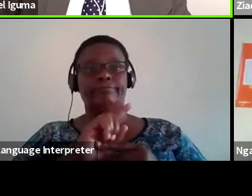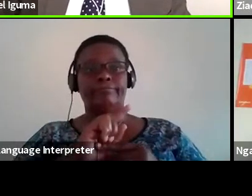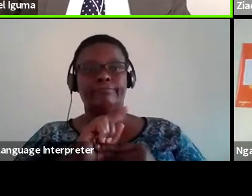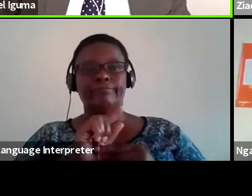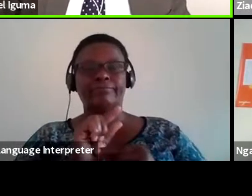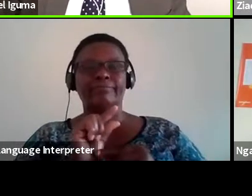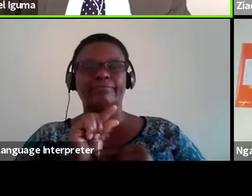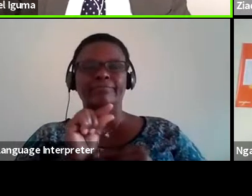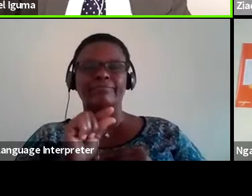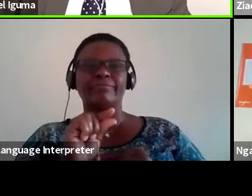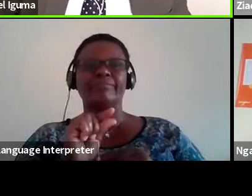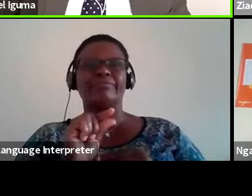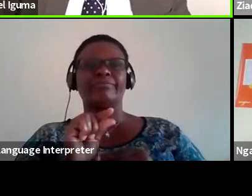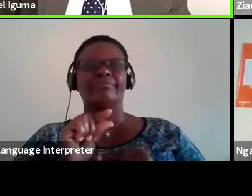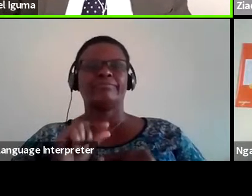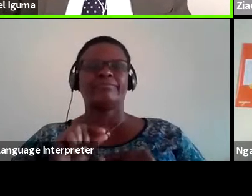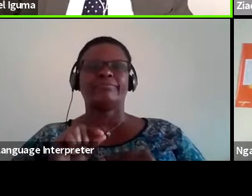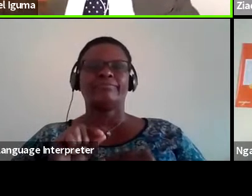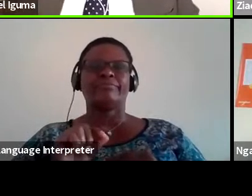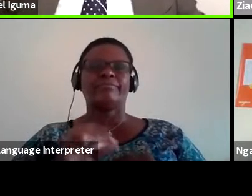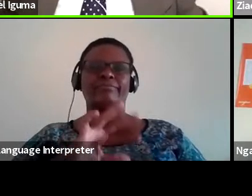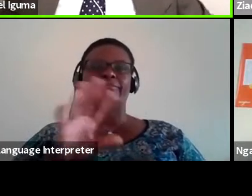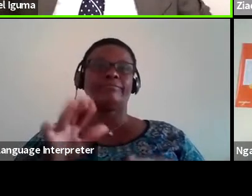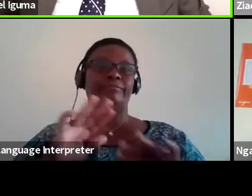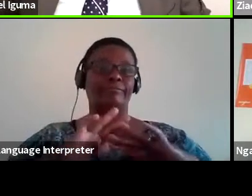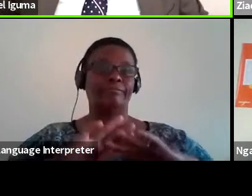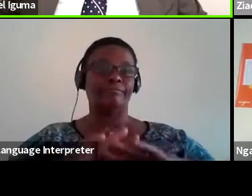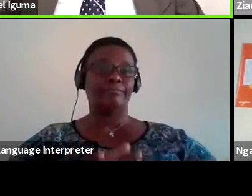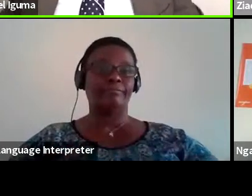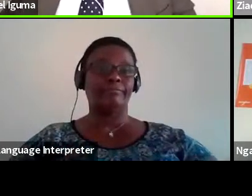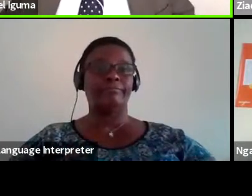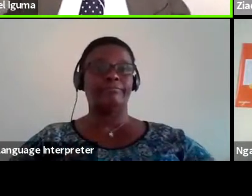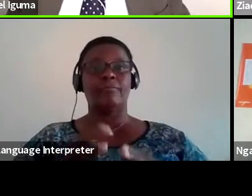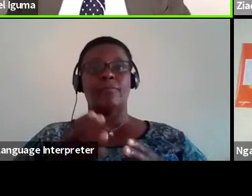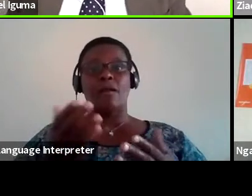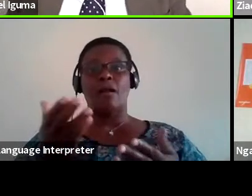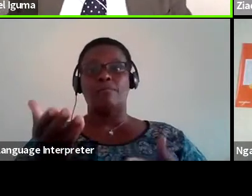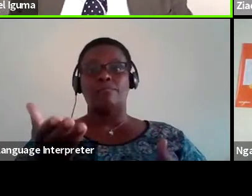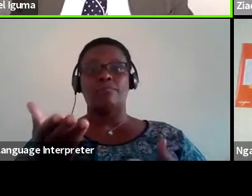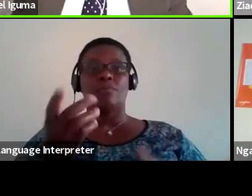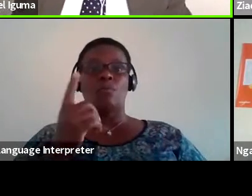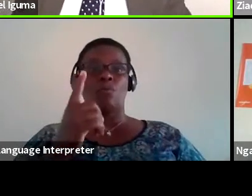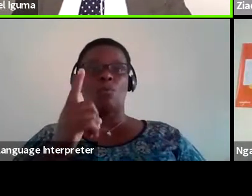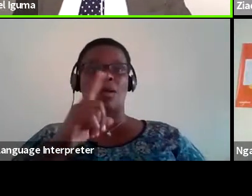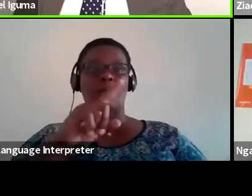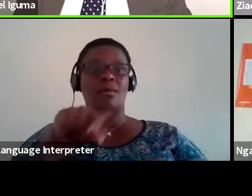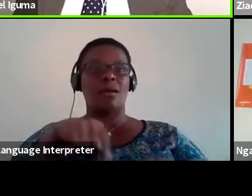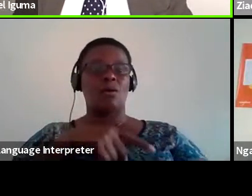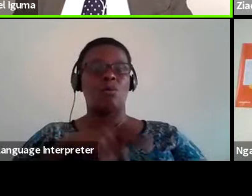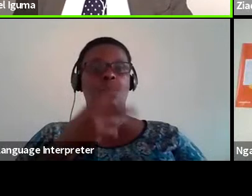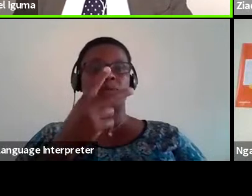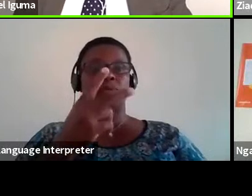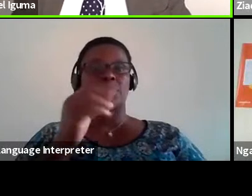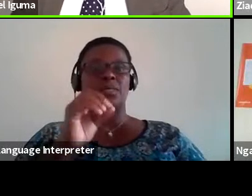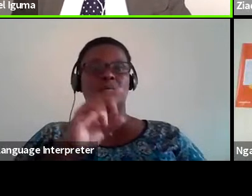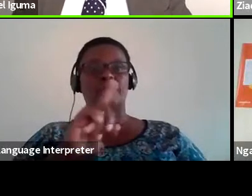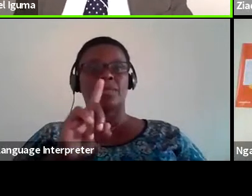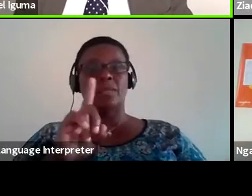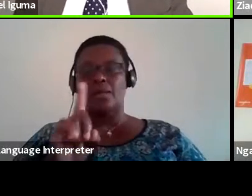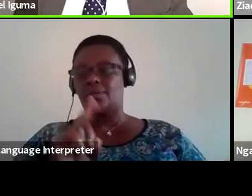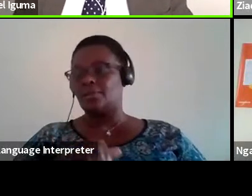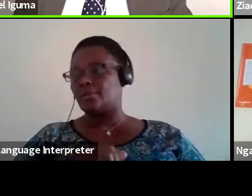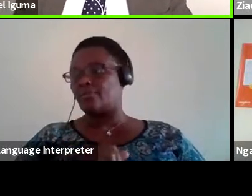we do that, we're glad that you're here with us. We have about an hour and 20 minutes to have